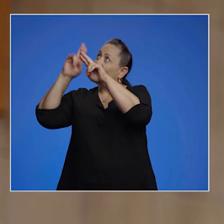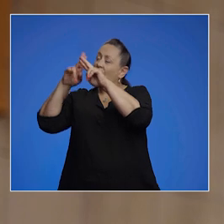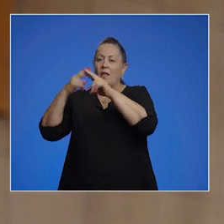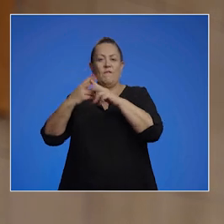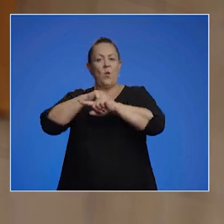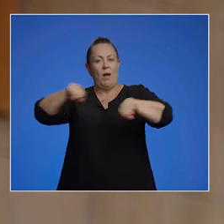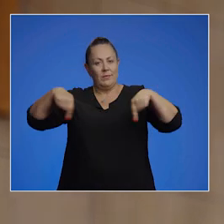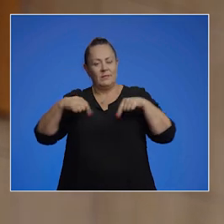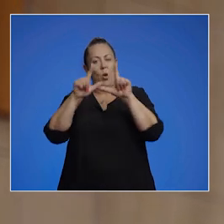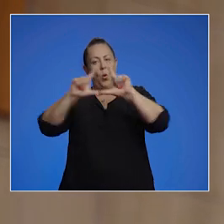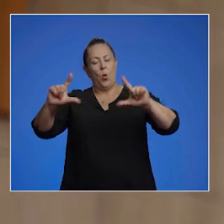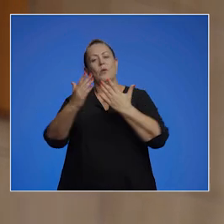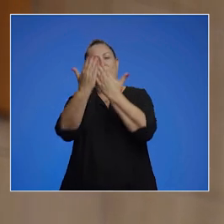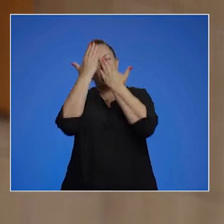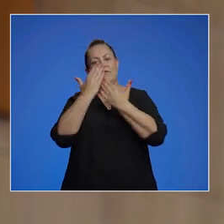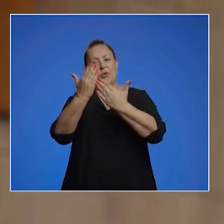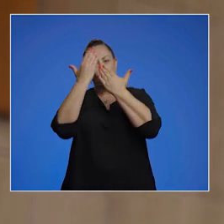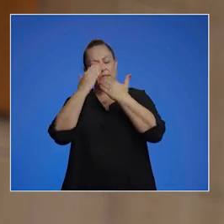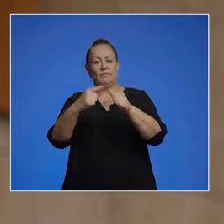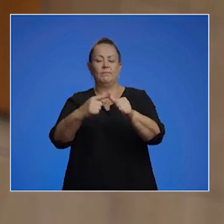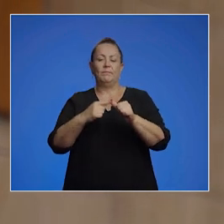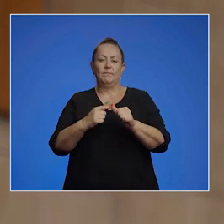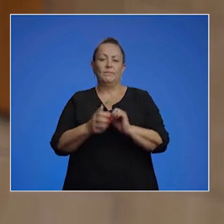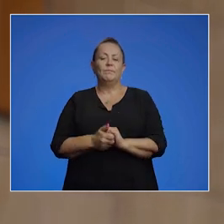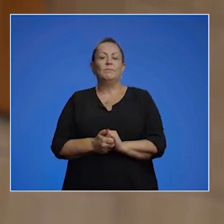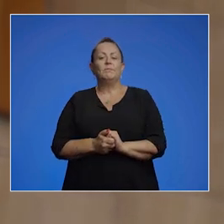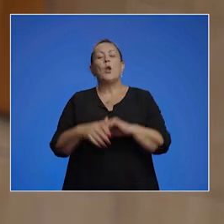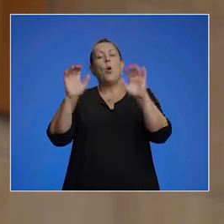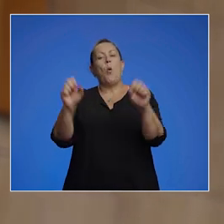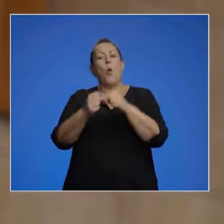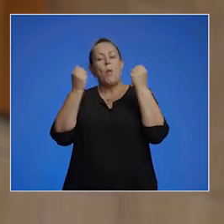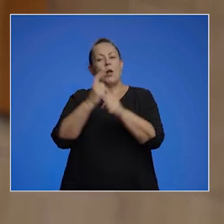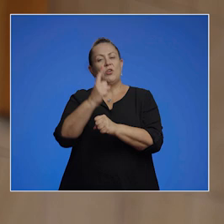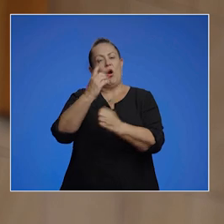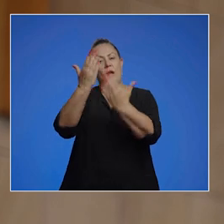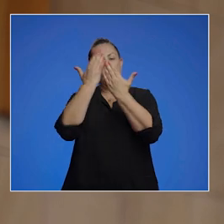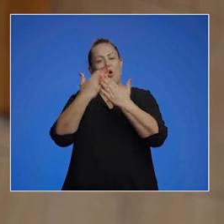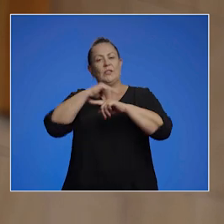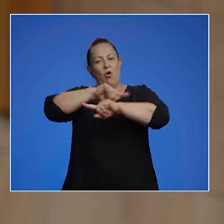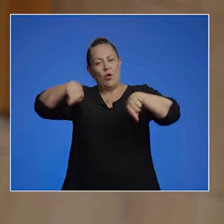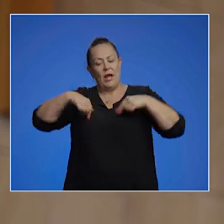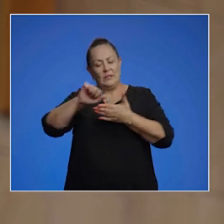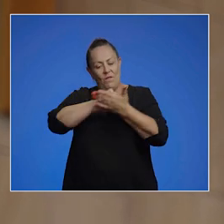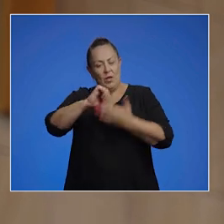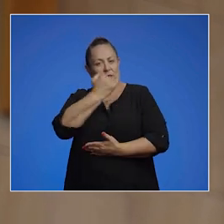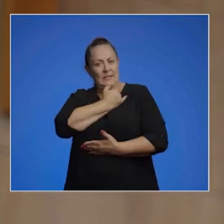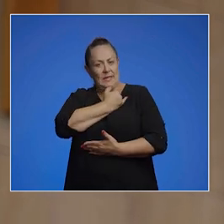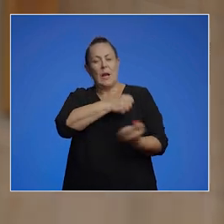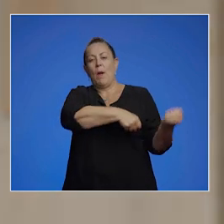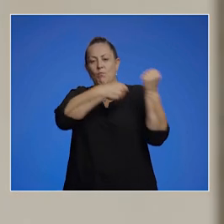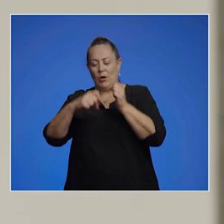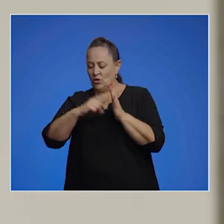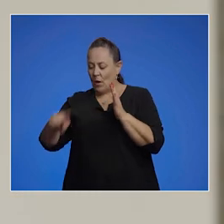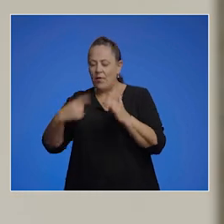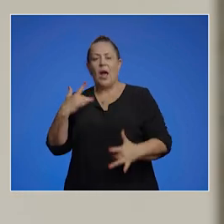Father. Lord, have mercy. Lord, have mercy. May Almighty God have mercy on us, forgive us our sins, and bring us